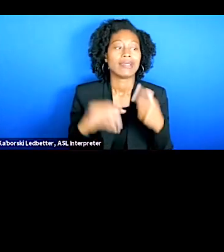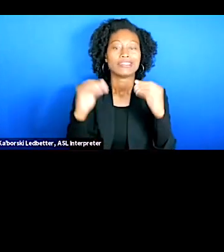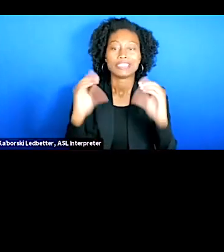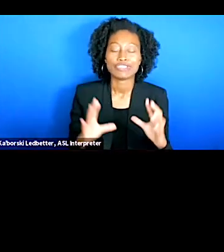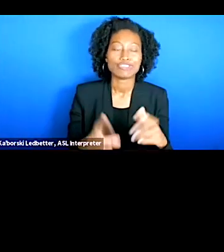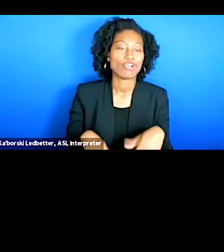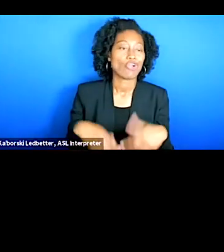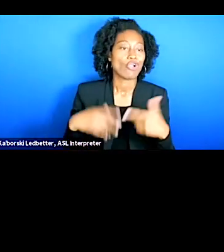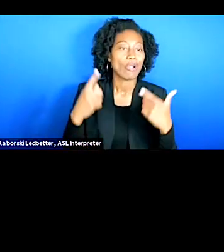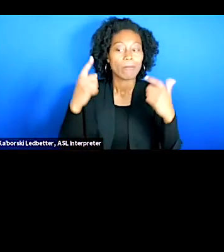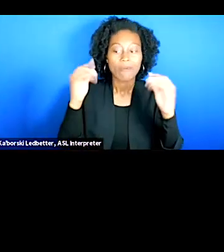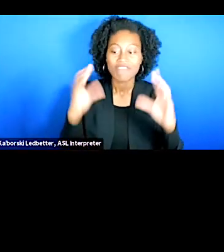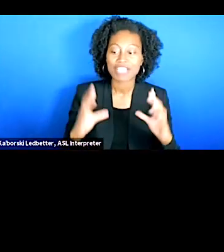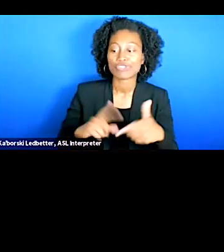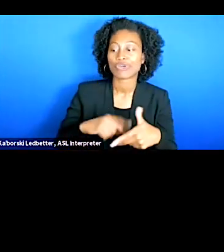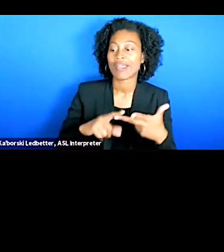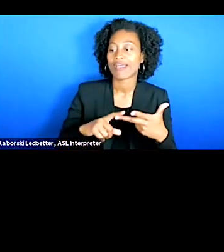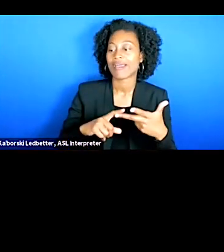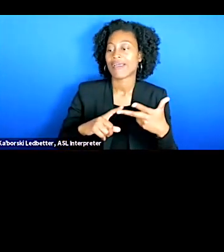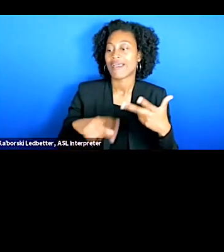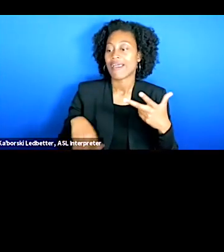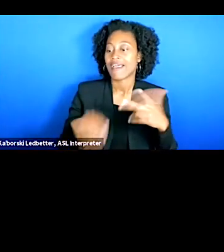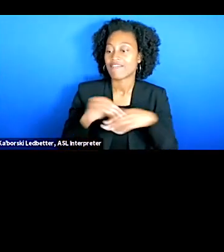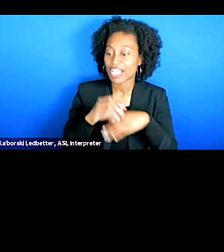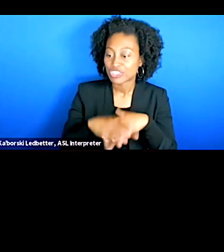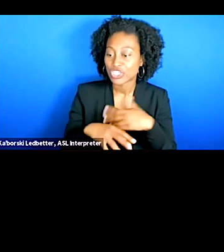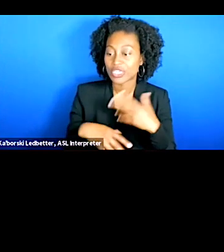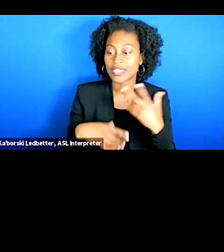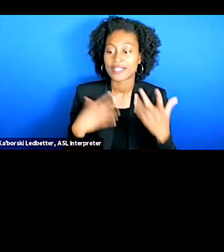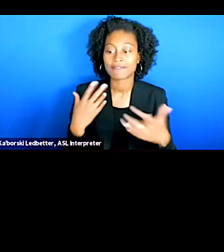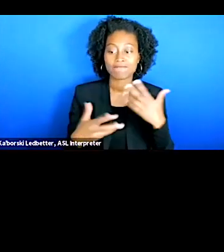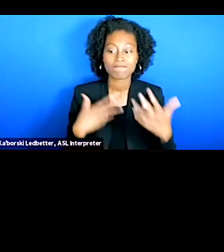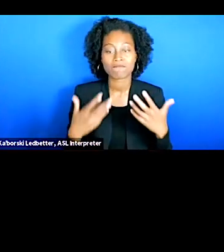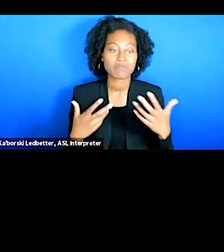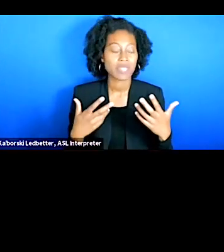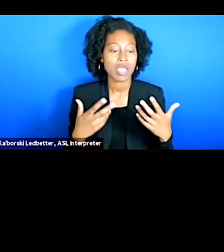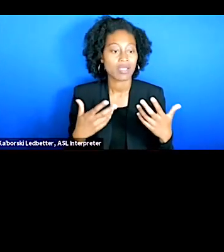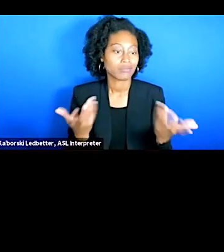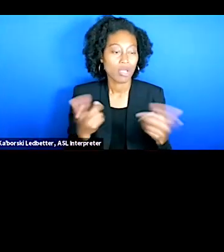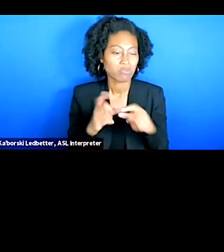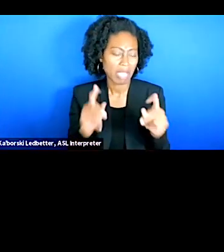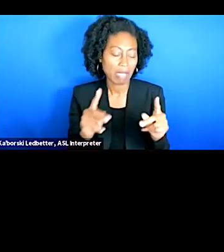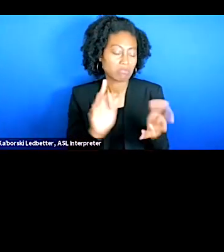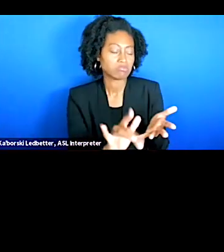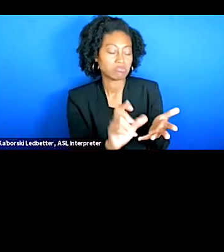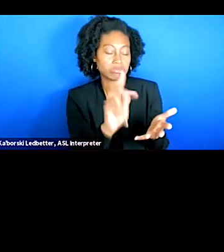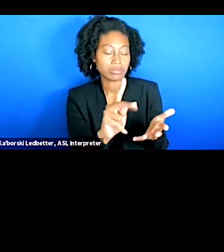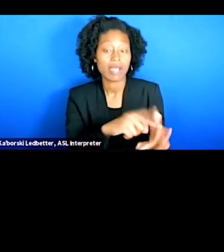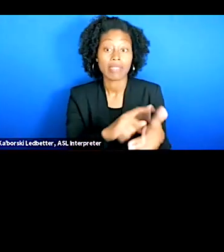professors, advisors, friends. And we're going to press OK. And so that code has been selected. And now we're going to press